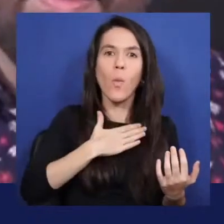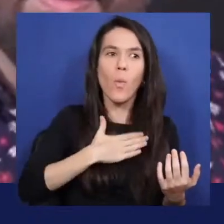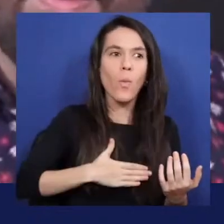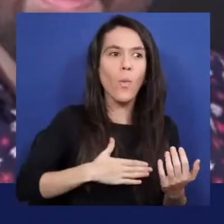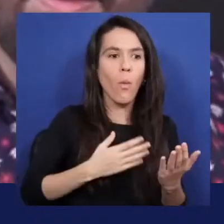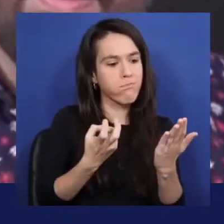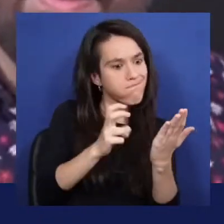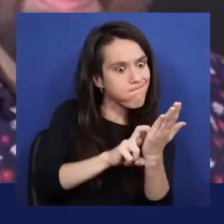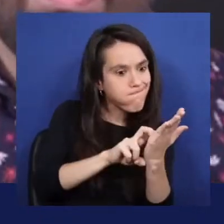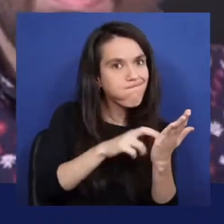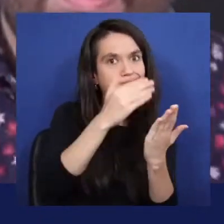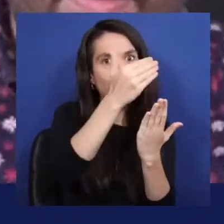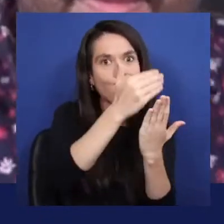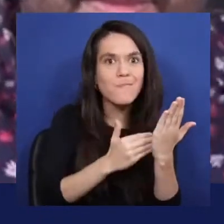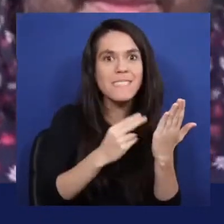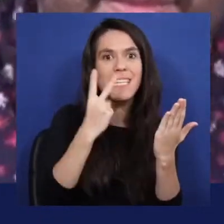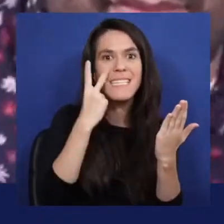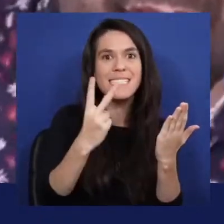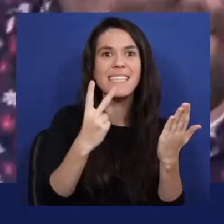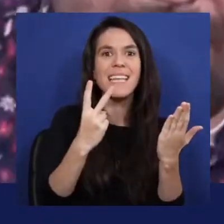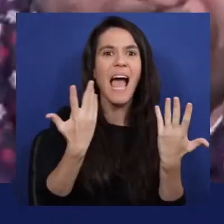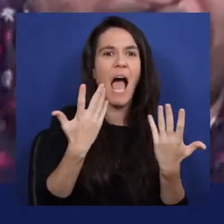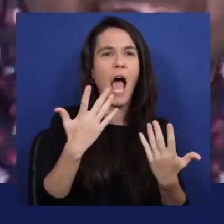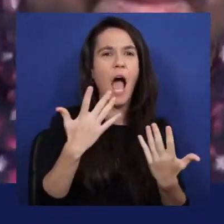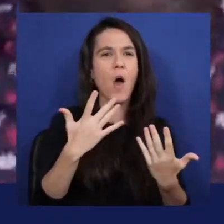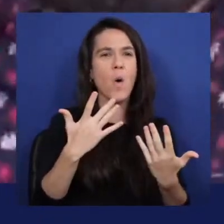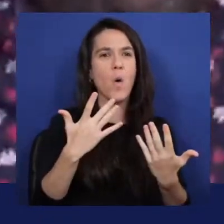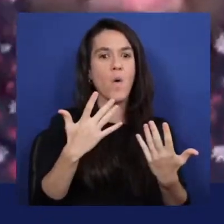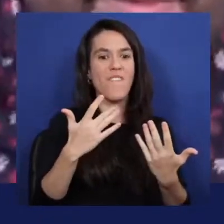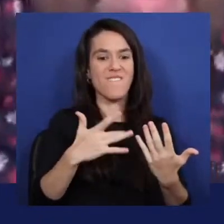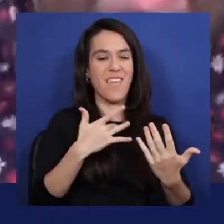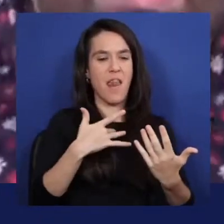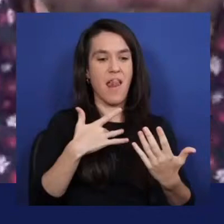submit their mood before